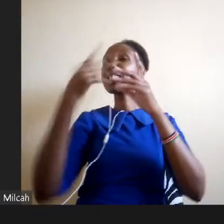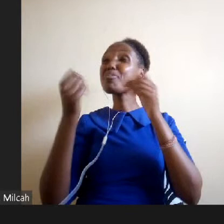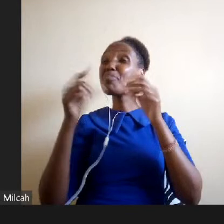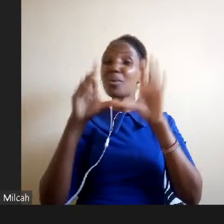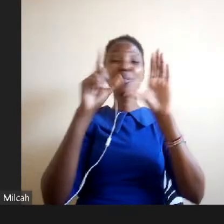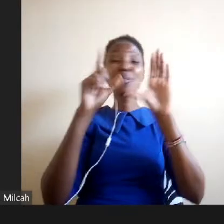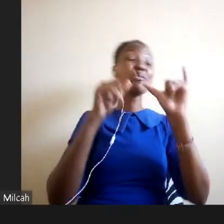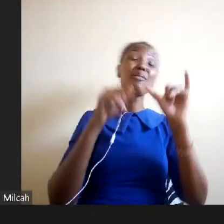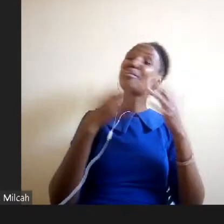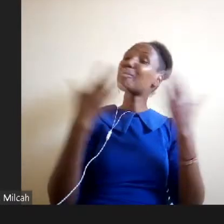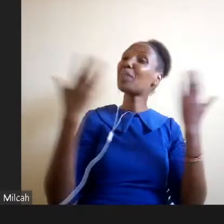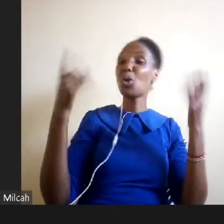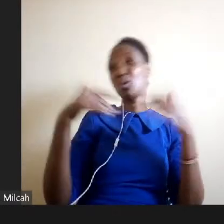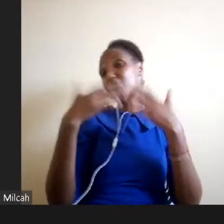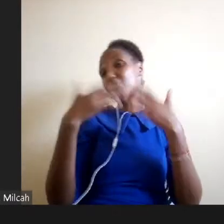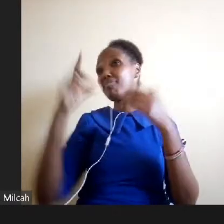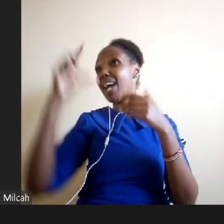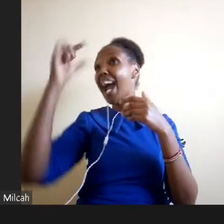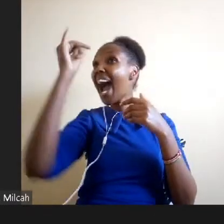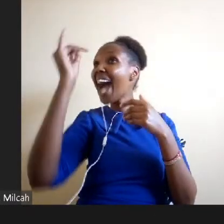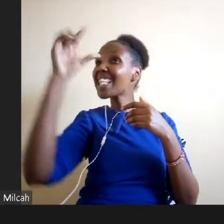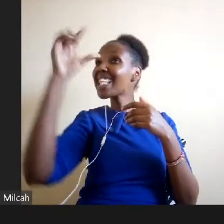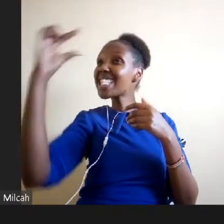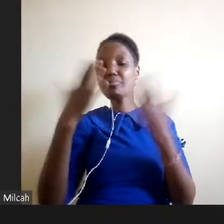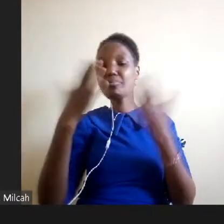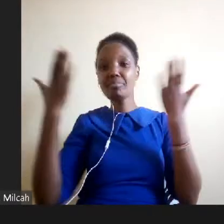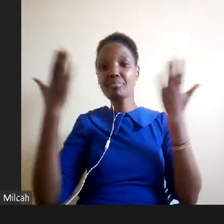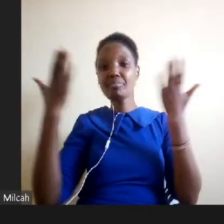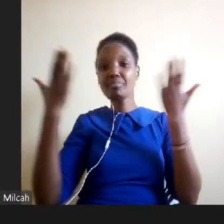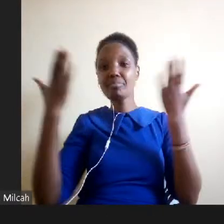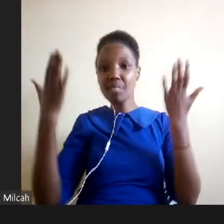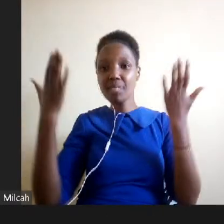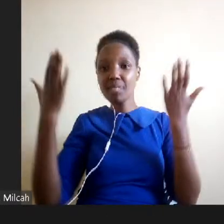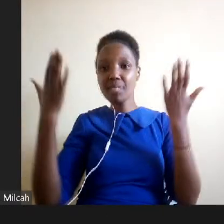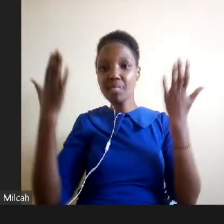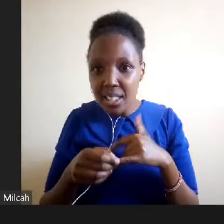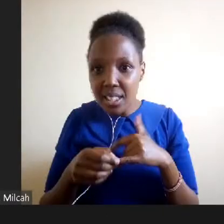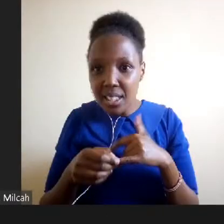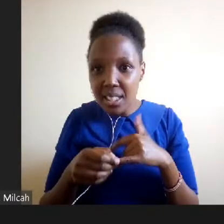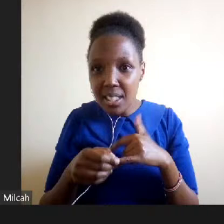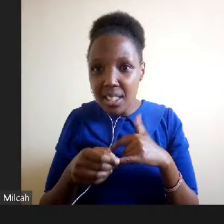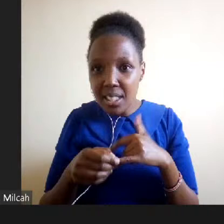very bad. And then often a degree of anonymity